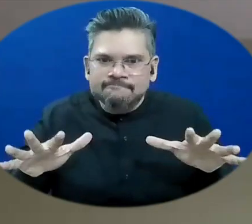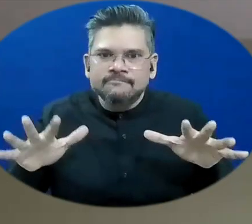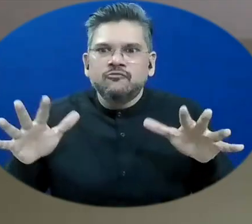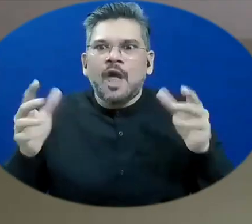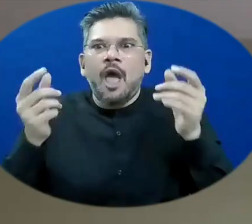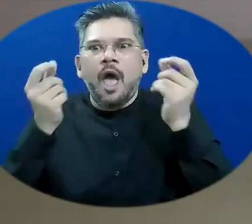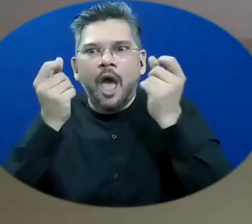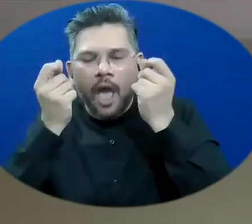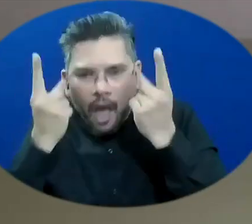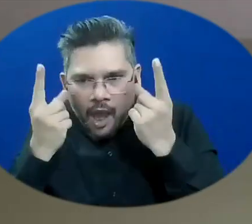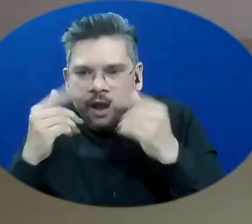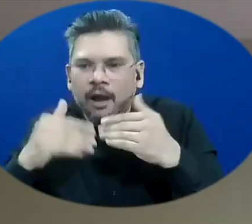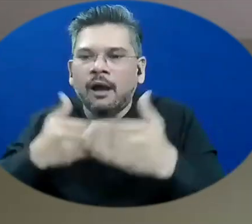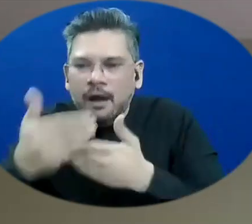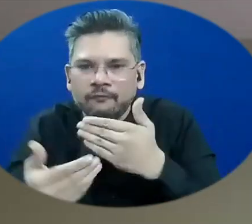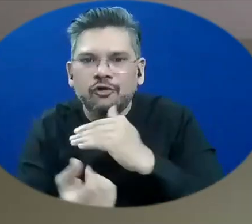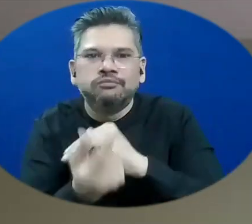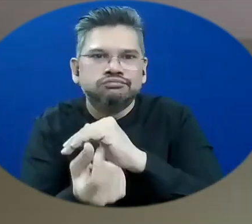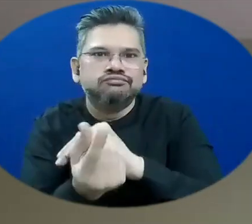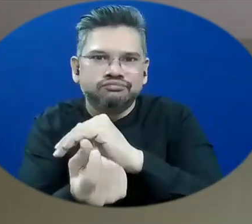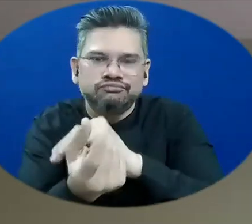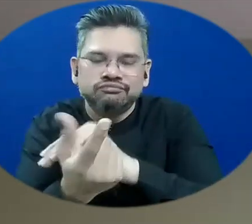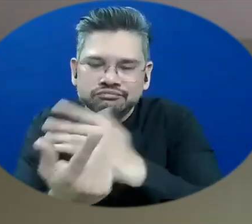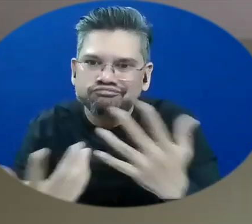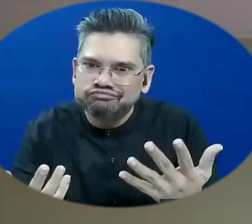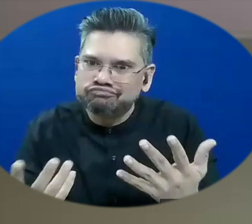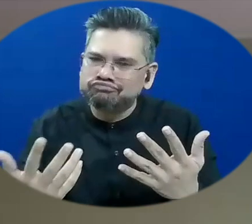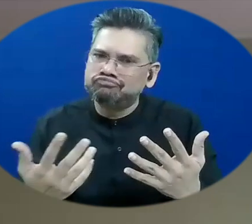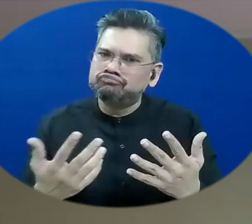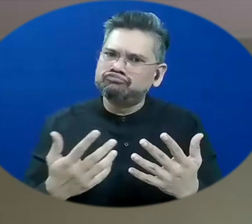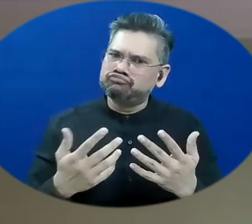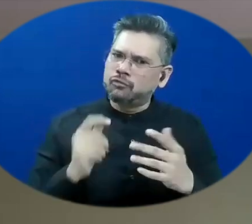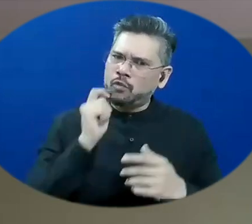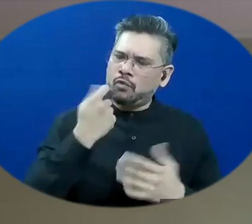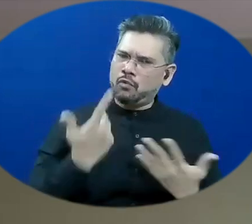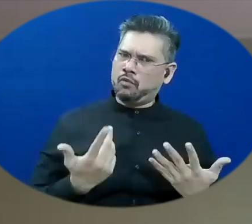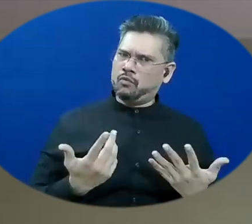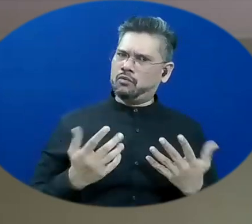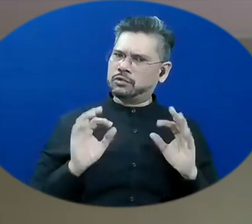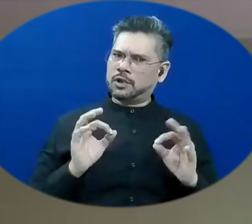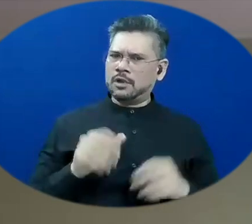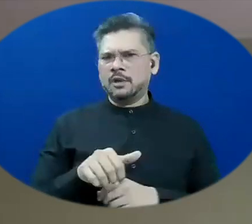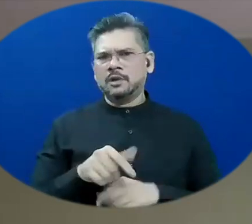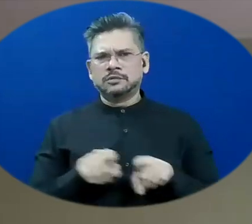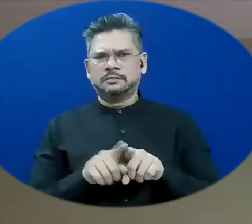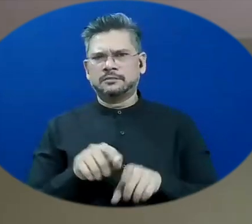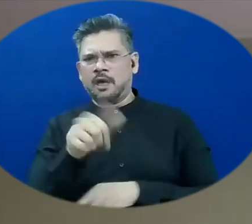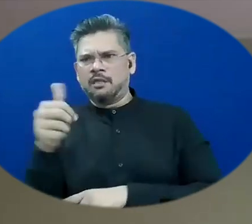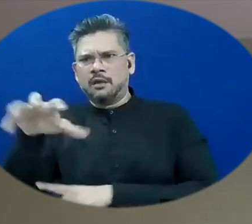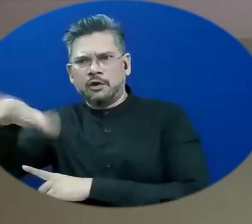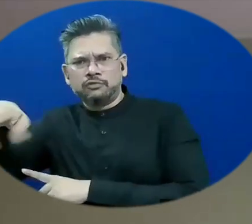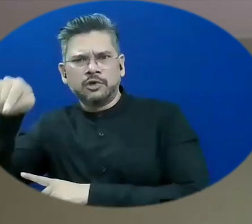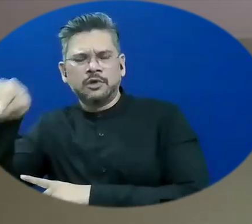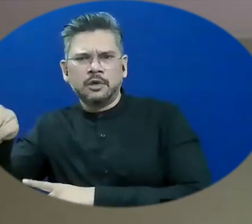I'm curious, from another voice in another country that sounds a bit similar in this idea that there may not be a